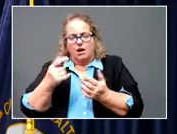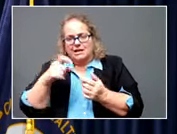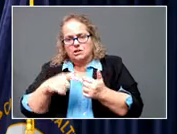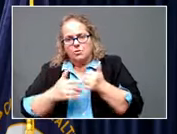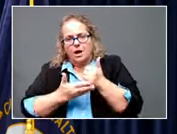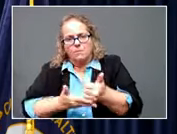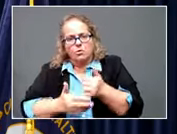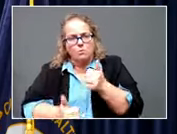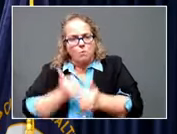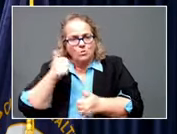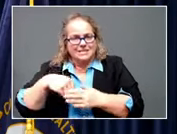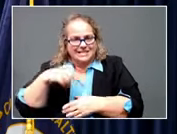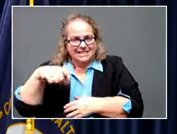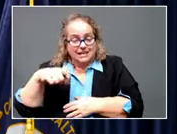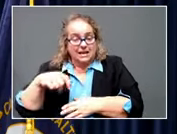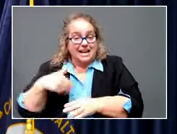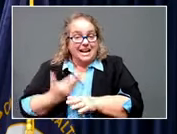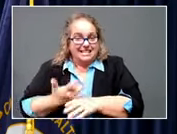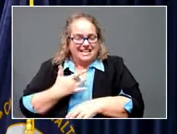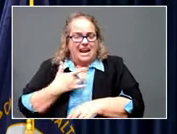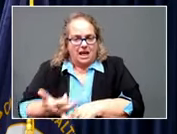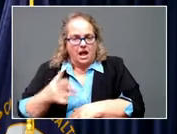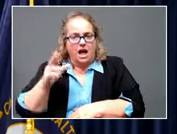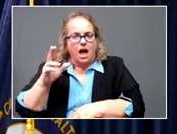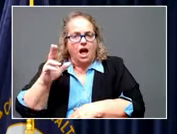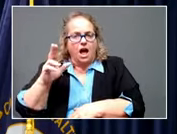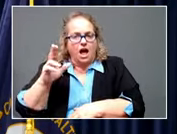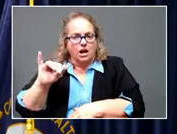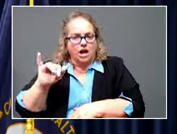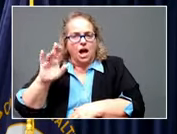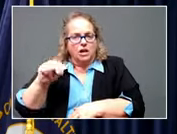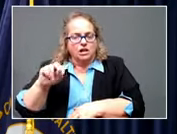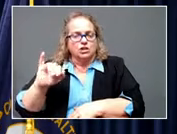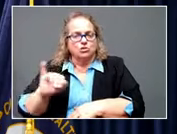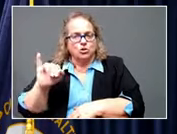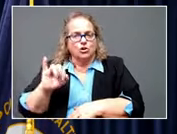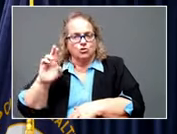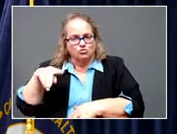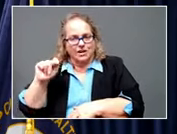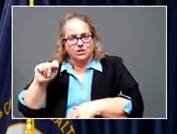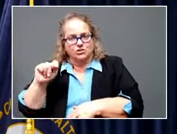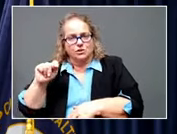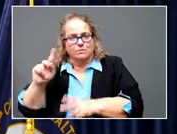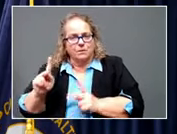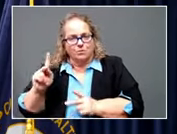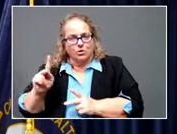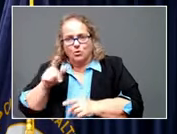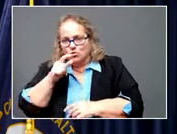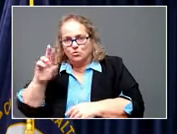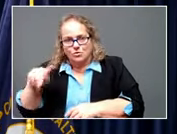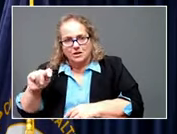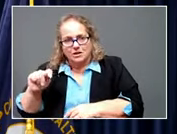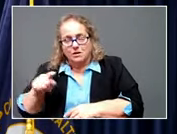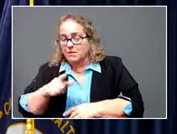be uninsured renters. But again, so many of the expenses aren't, how am I going to get through this month, right? FEMA can